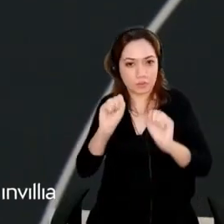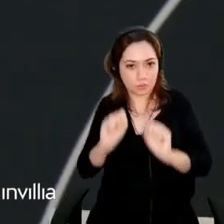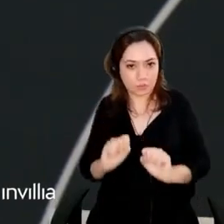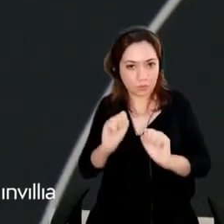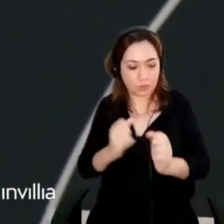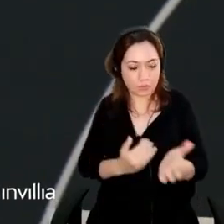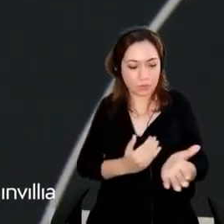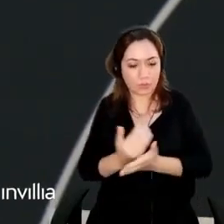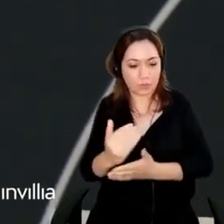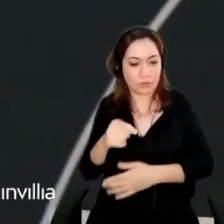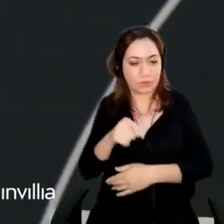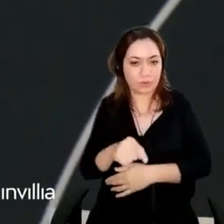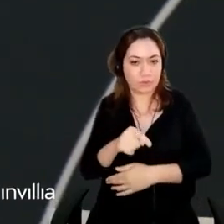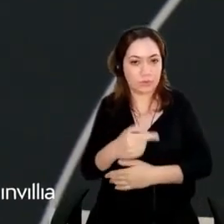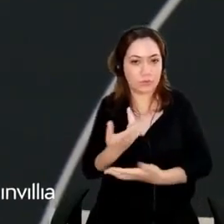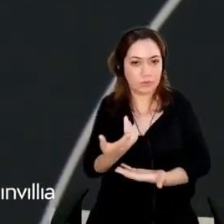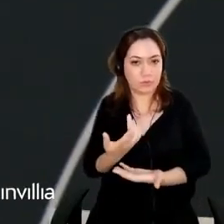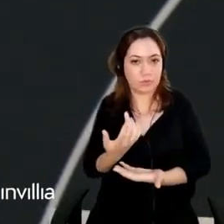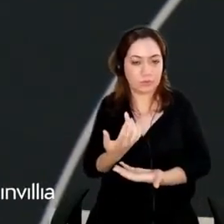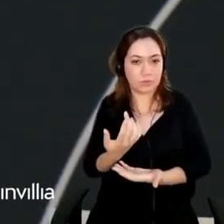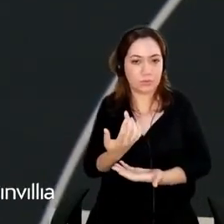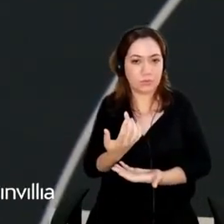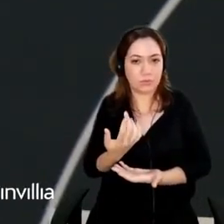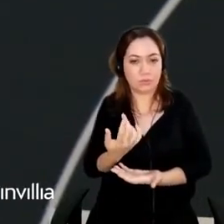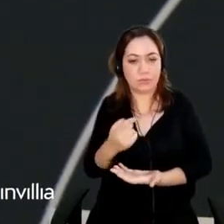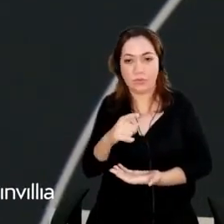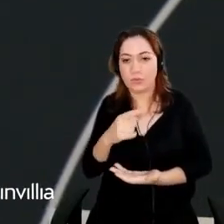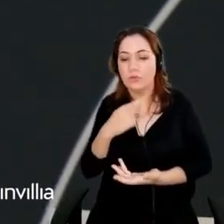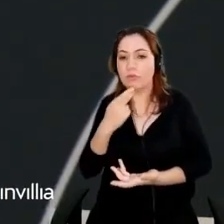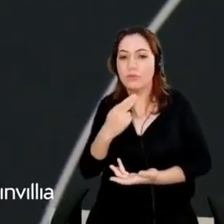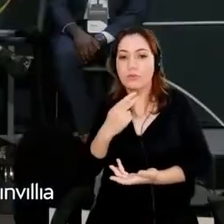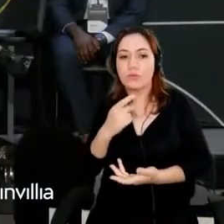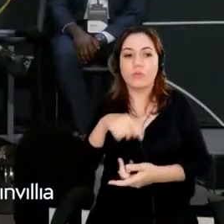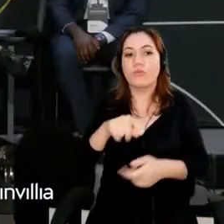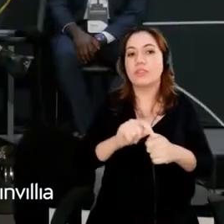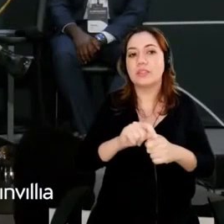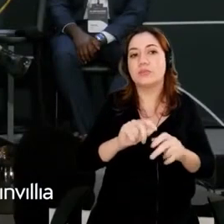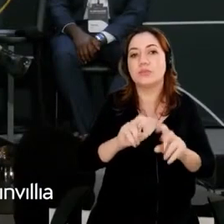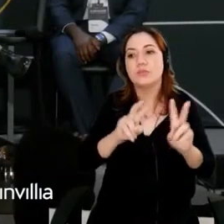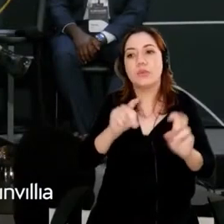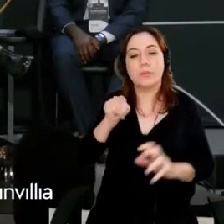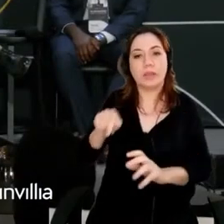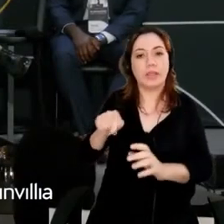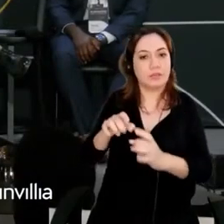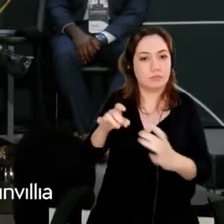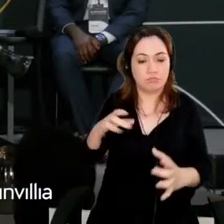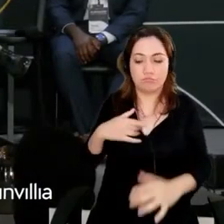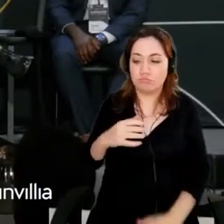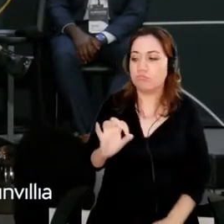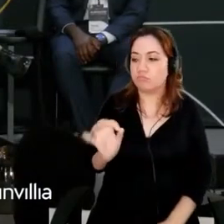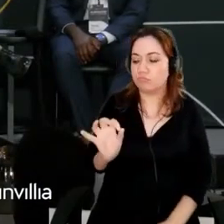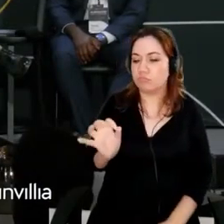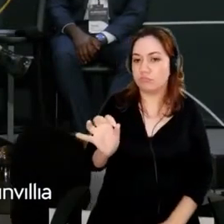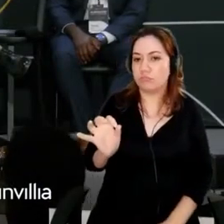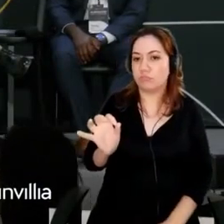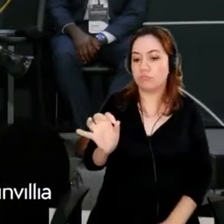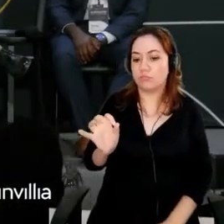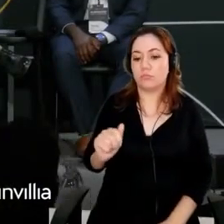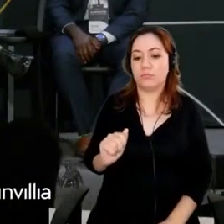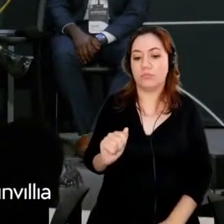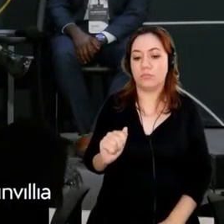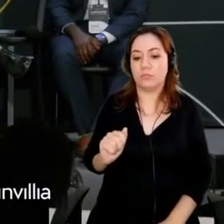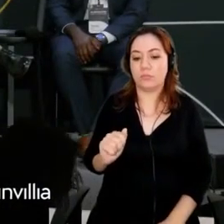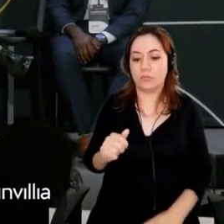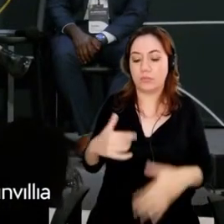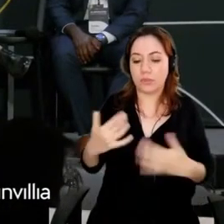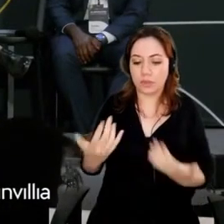Johnson is doing right now about this? Sure. I would like to connect a few dots that